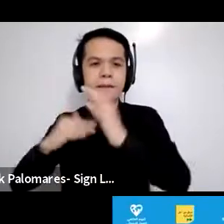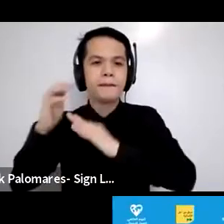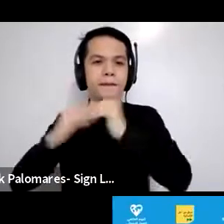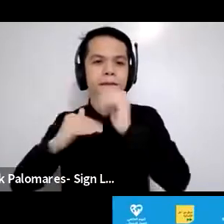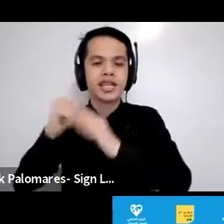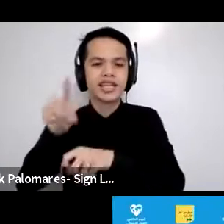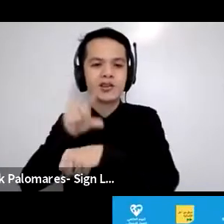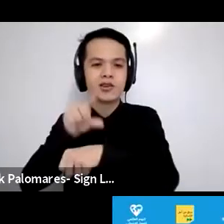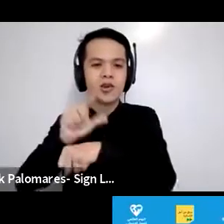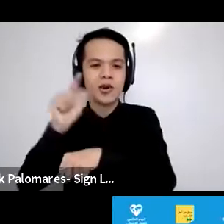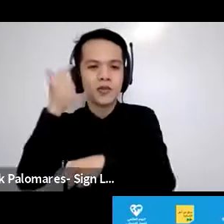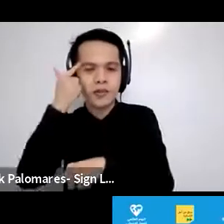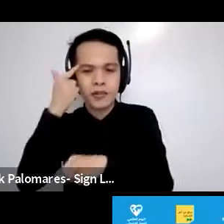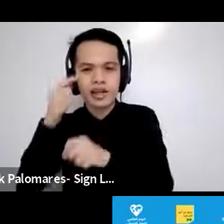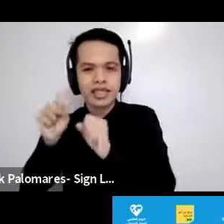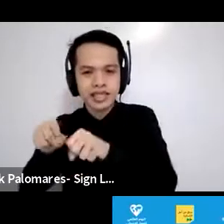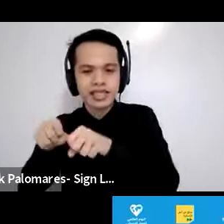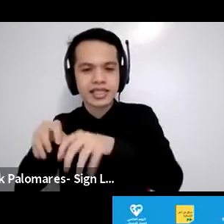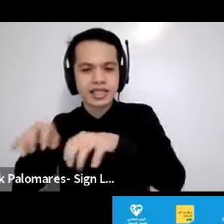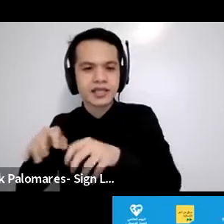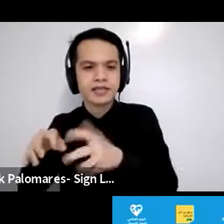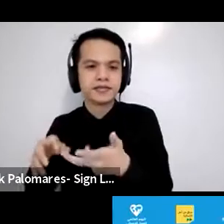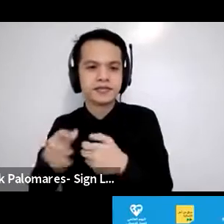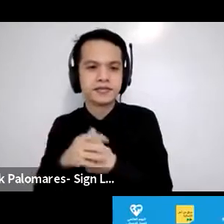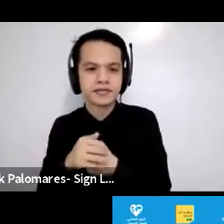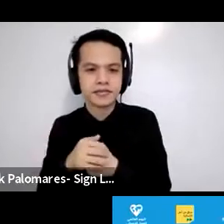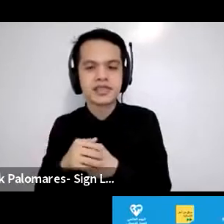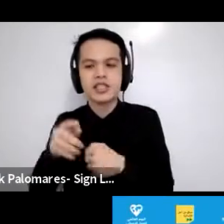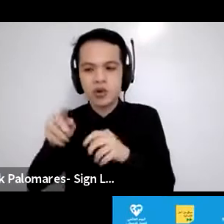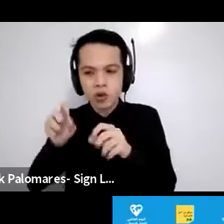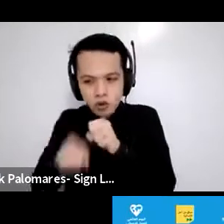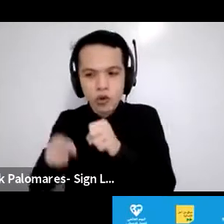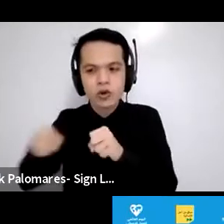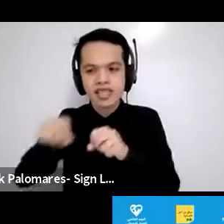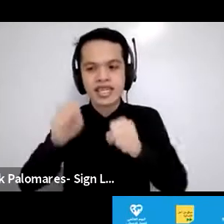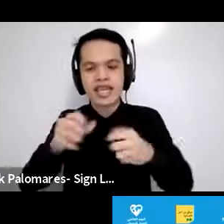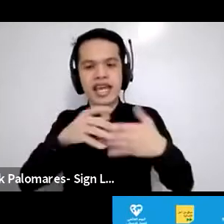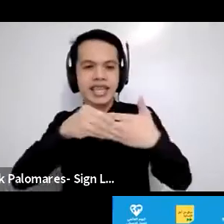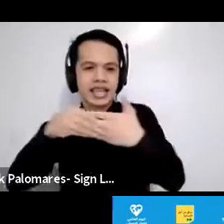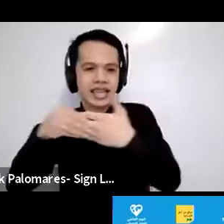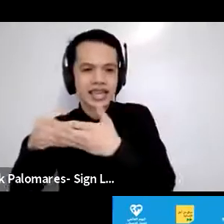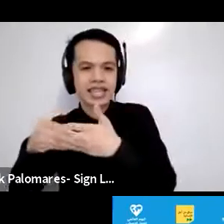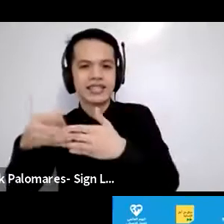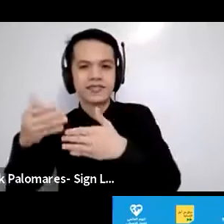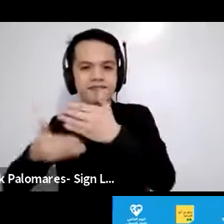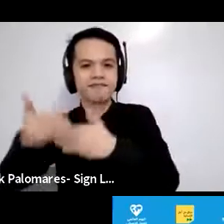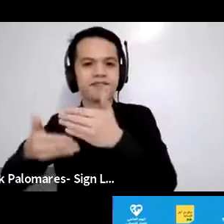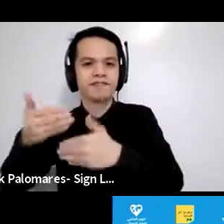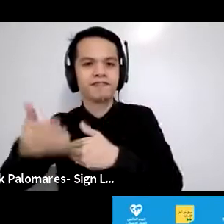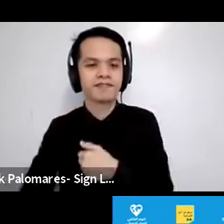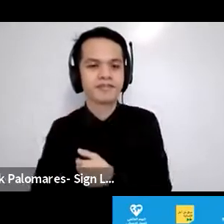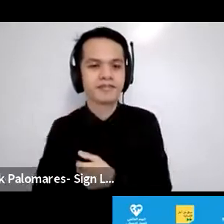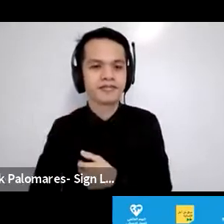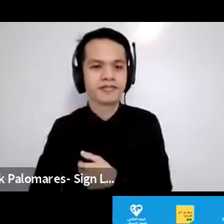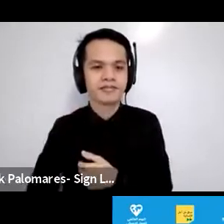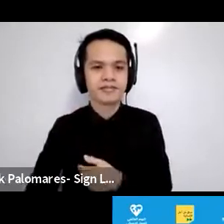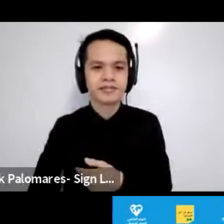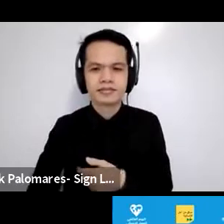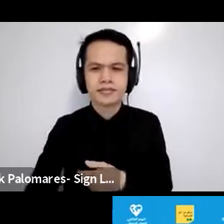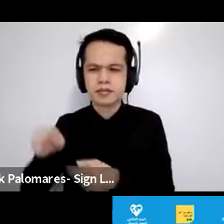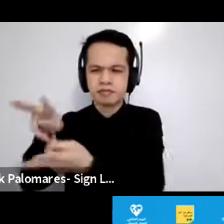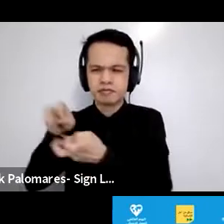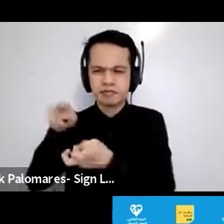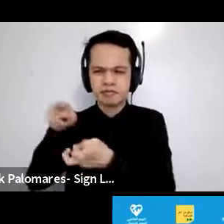local government capacity such that they can lead and sustain the process. Borrowing the words of our